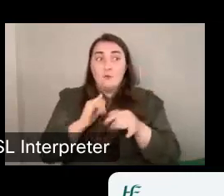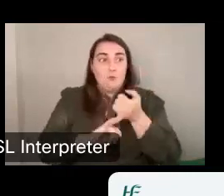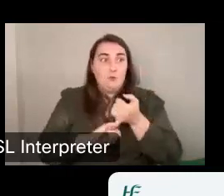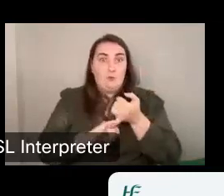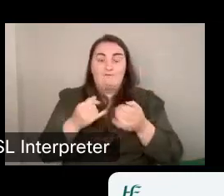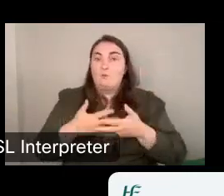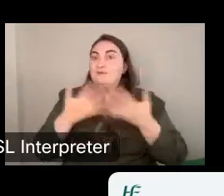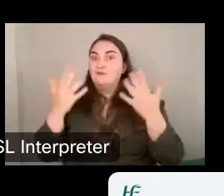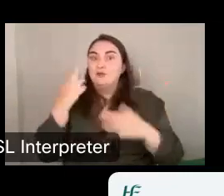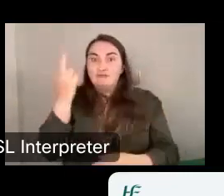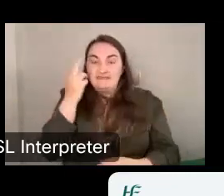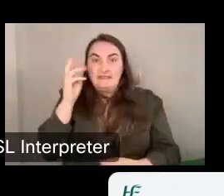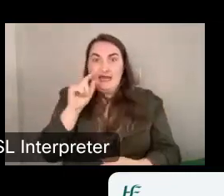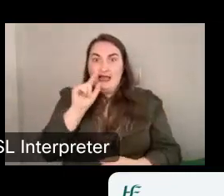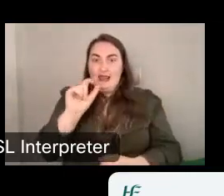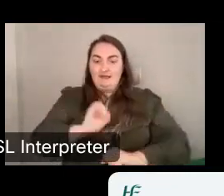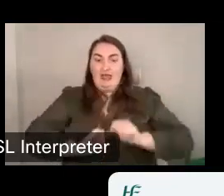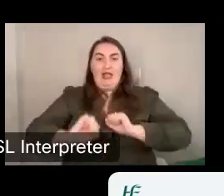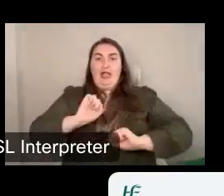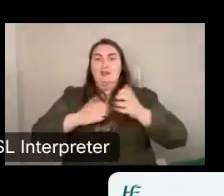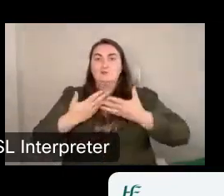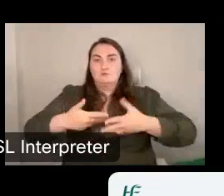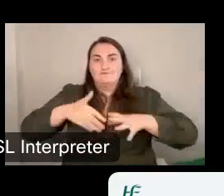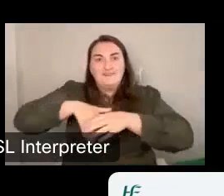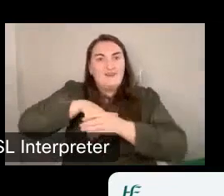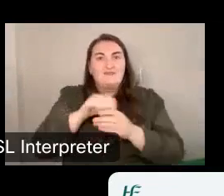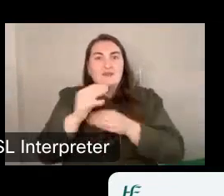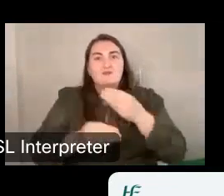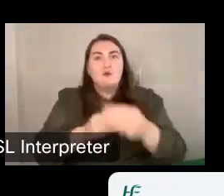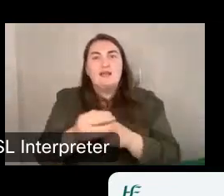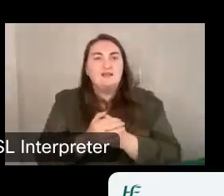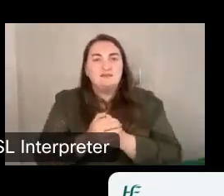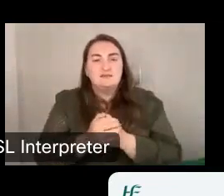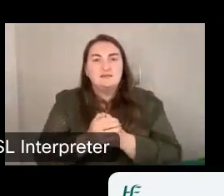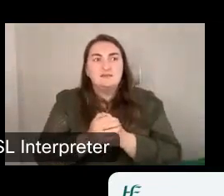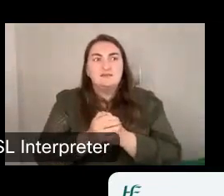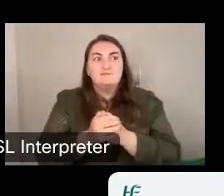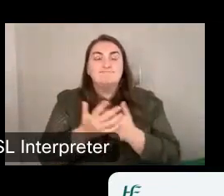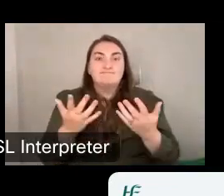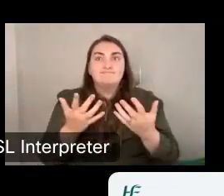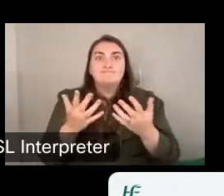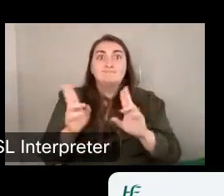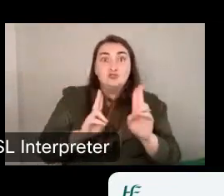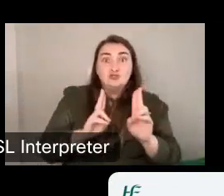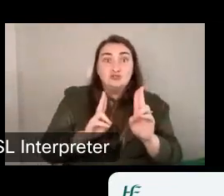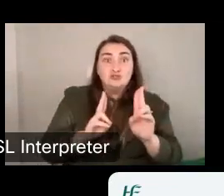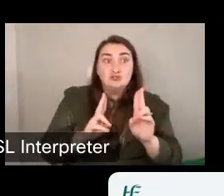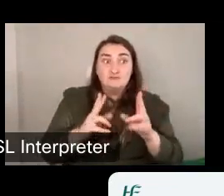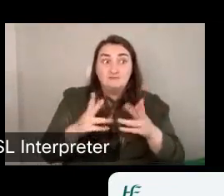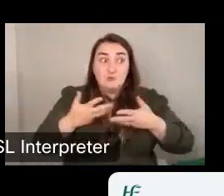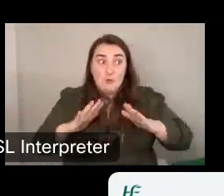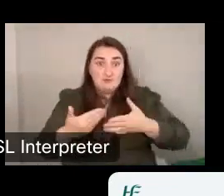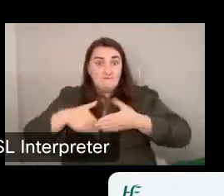whatever reason, might be reluctant to engage in this process. should they not want to engage in